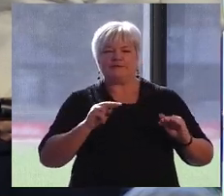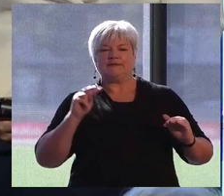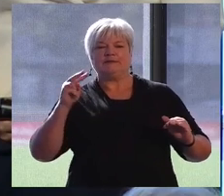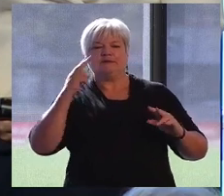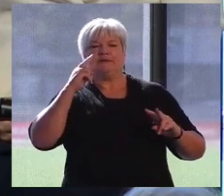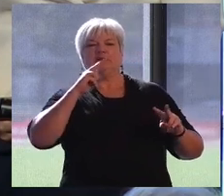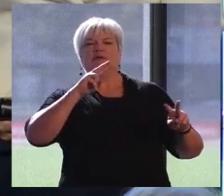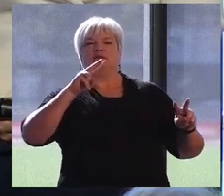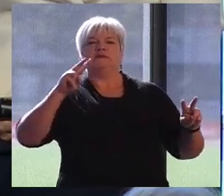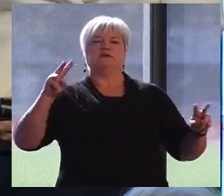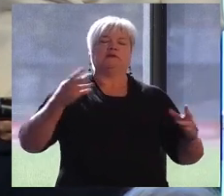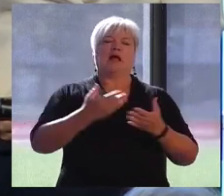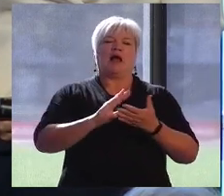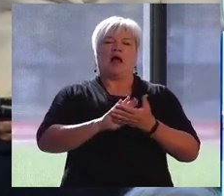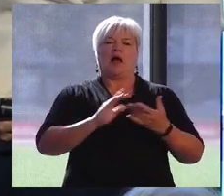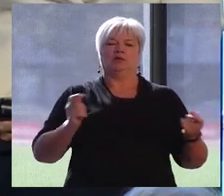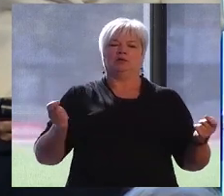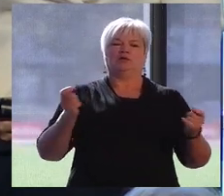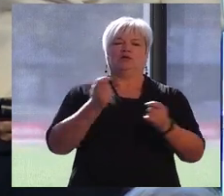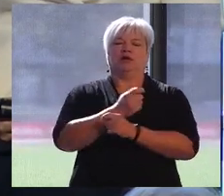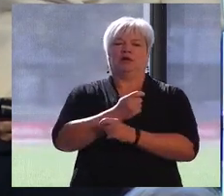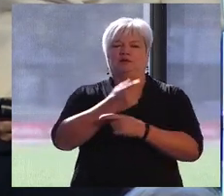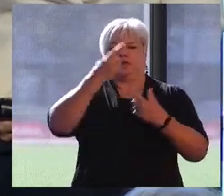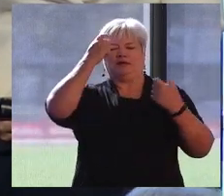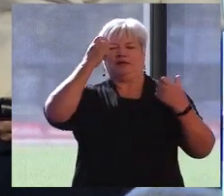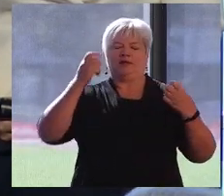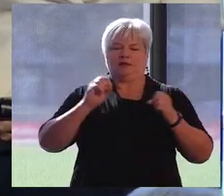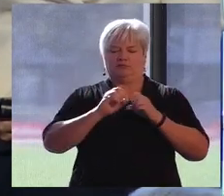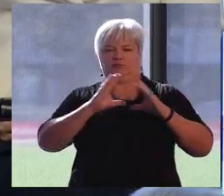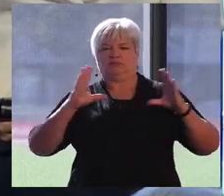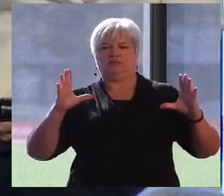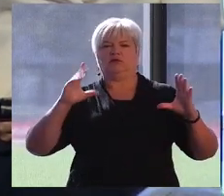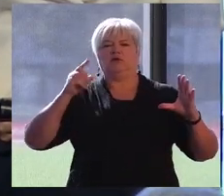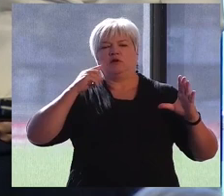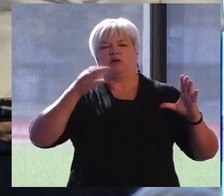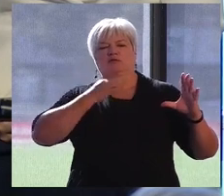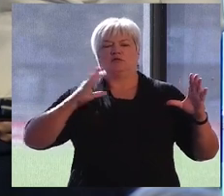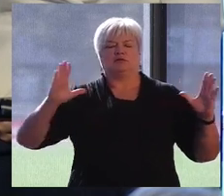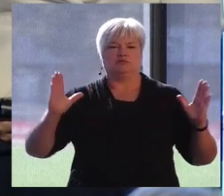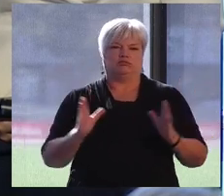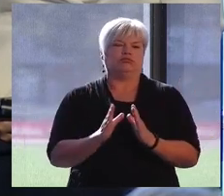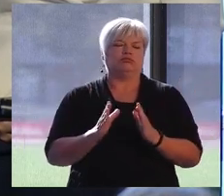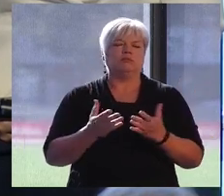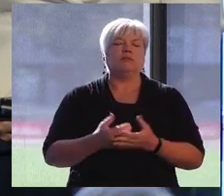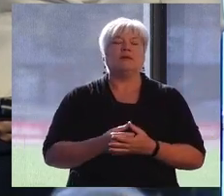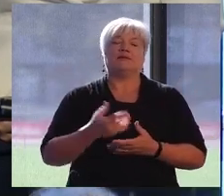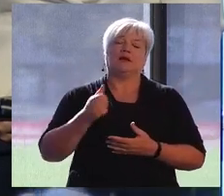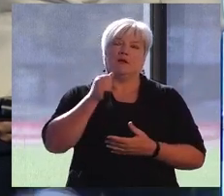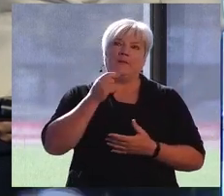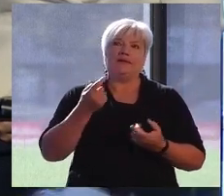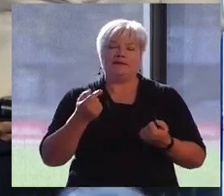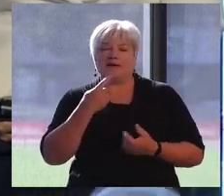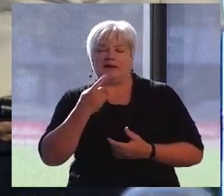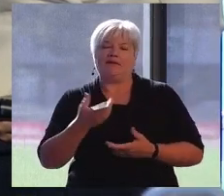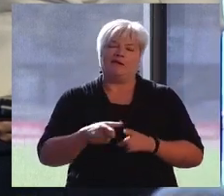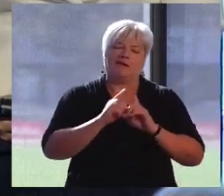questions around how we start to shift some of the key paradigms to get us to scale on reducing threats. Easier said than done, I know, but